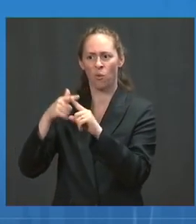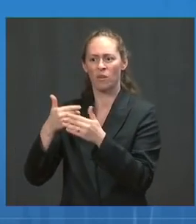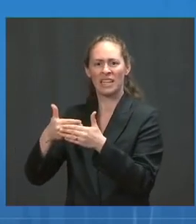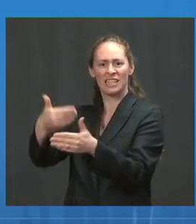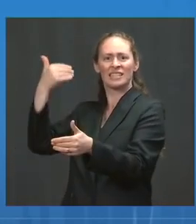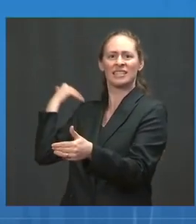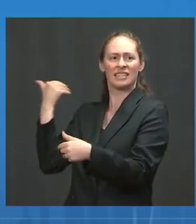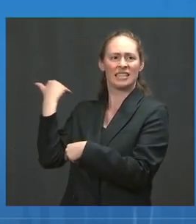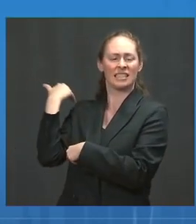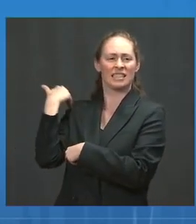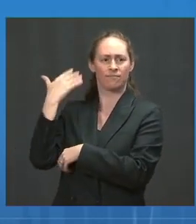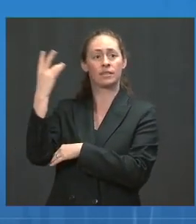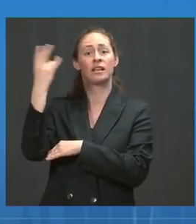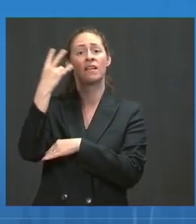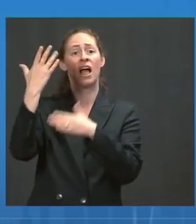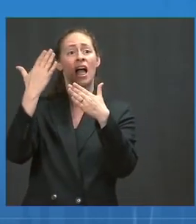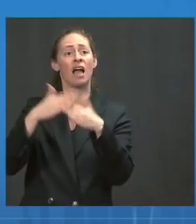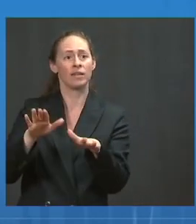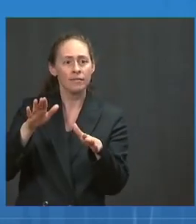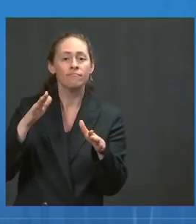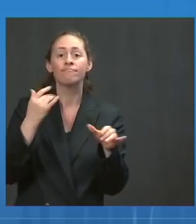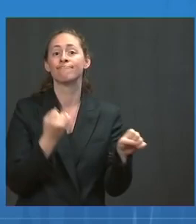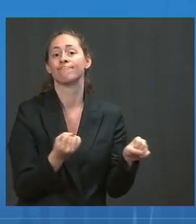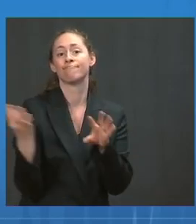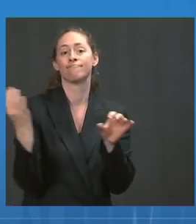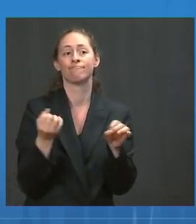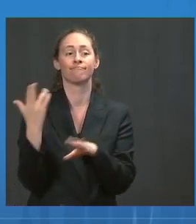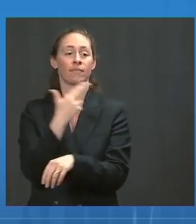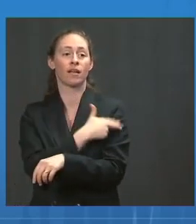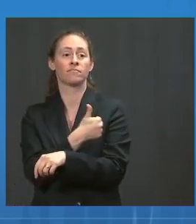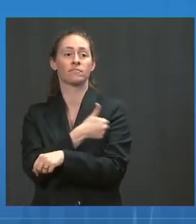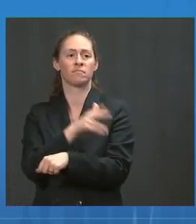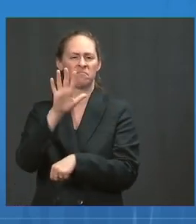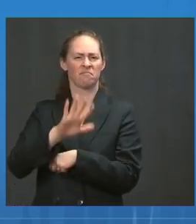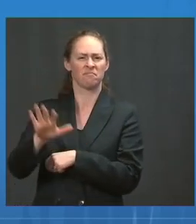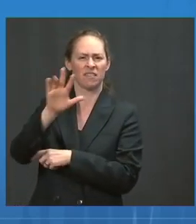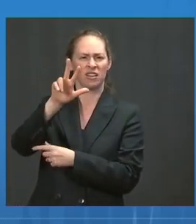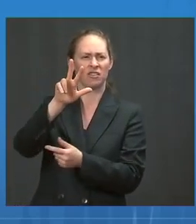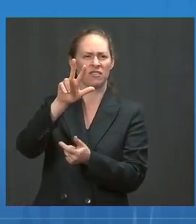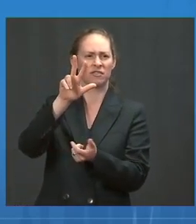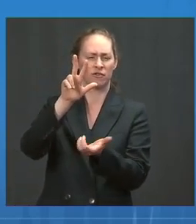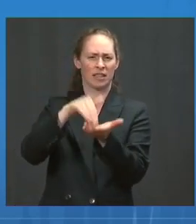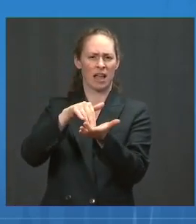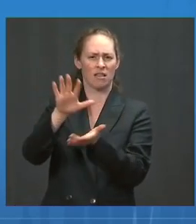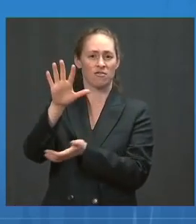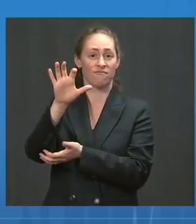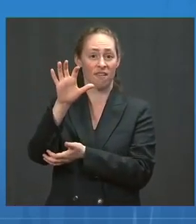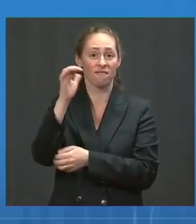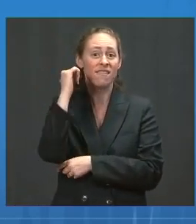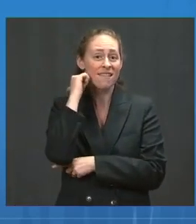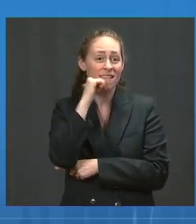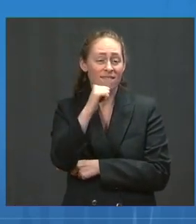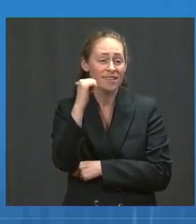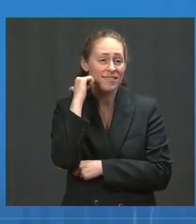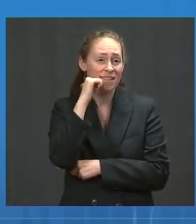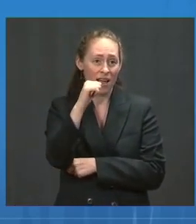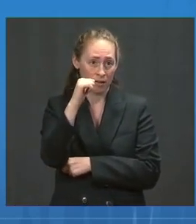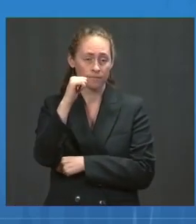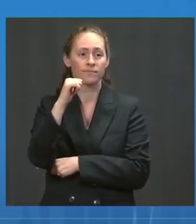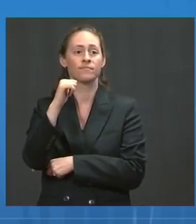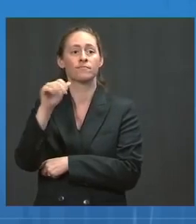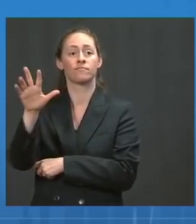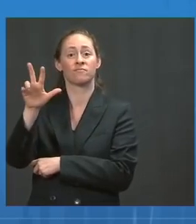average of hospital admissions is about 3,500 per day, an increase of about 32% from the previous 7-day